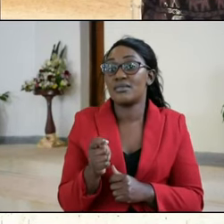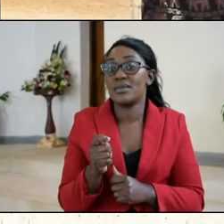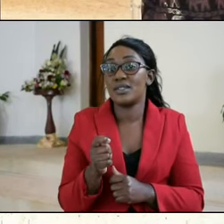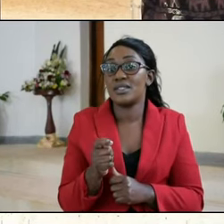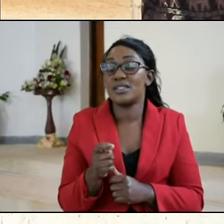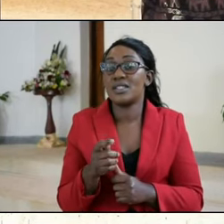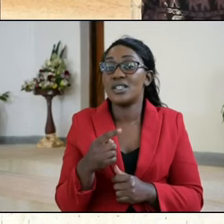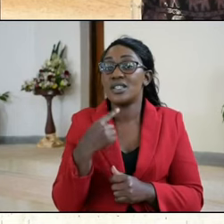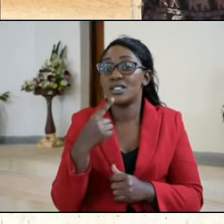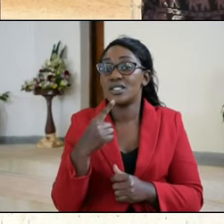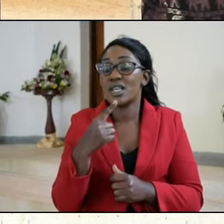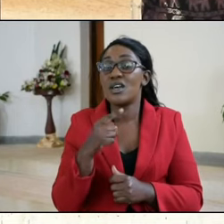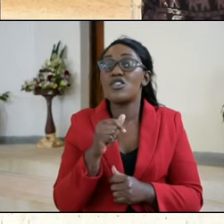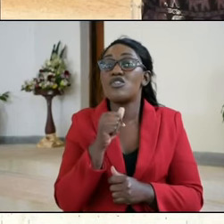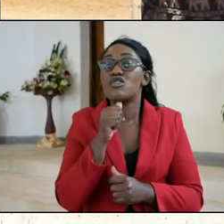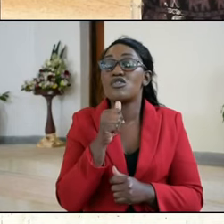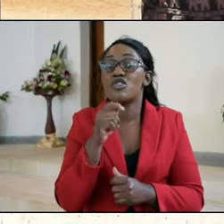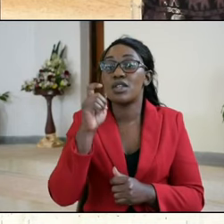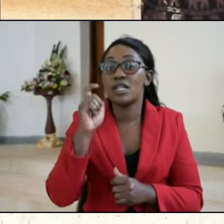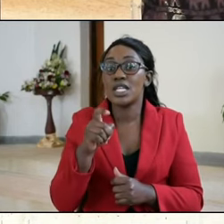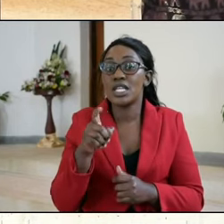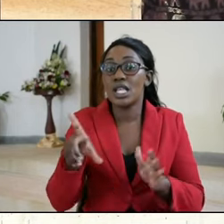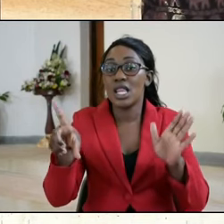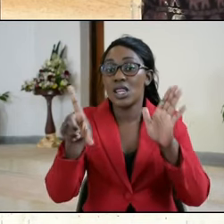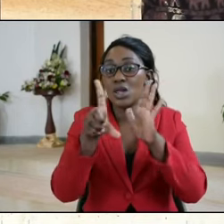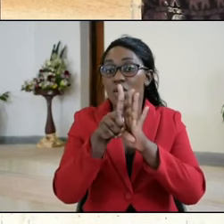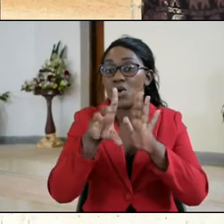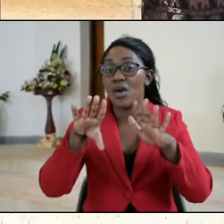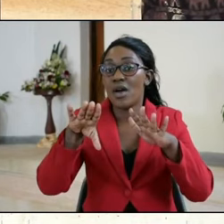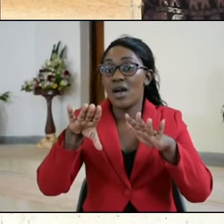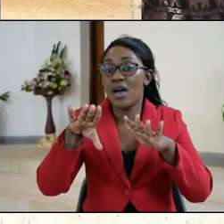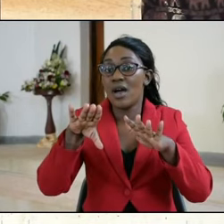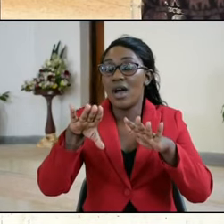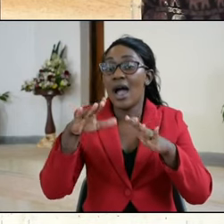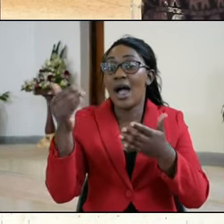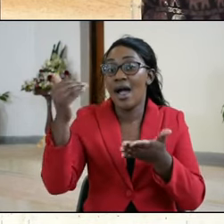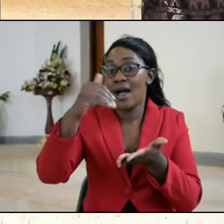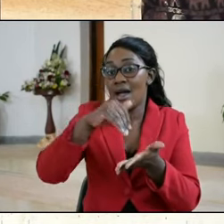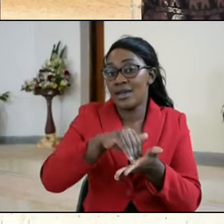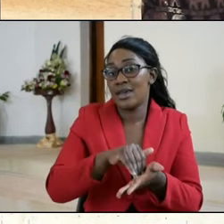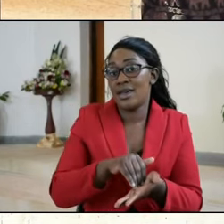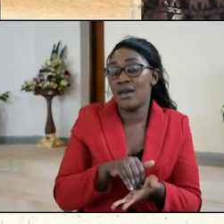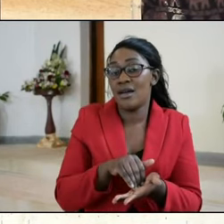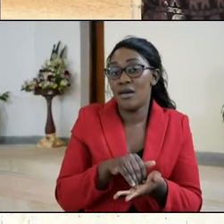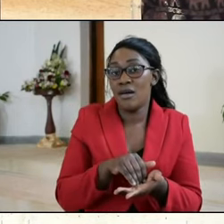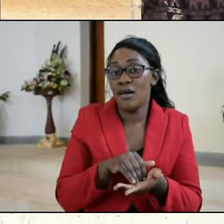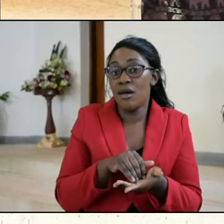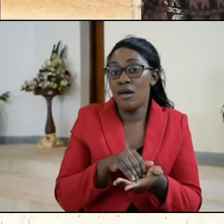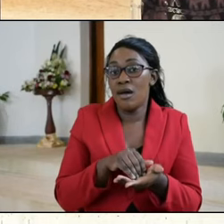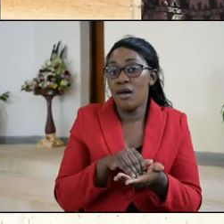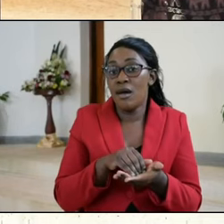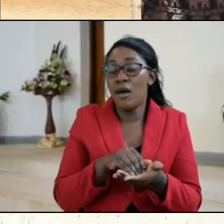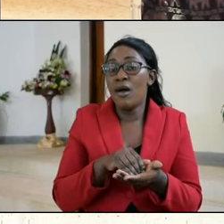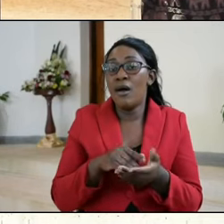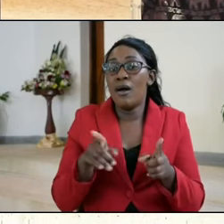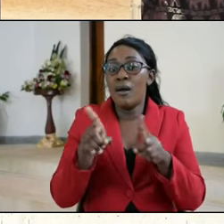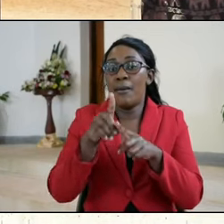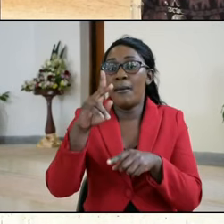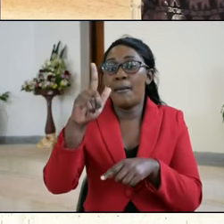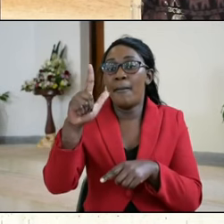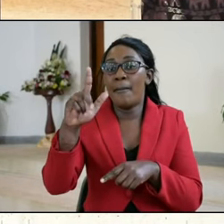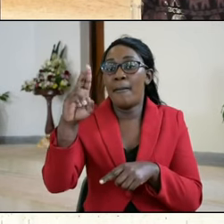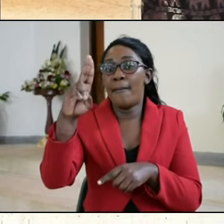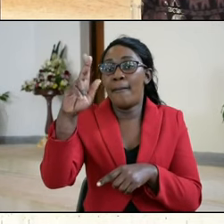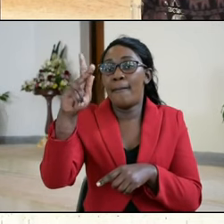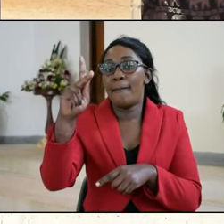anymore. When Christ was talking, after Christ had risen, I'm at Luke chapter 24.